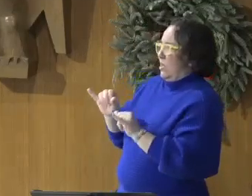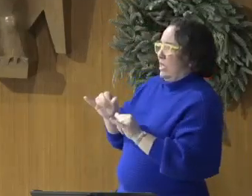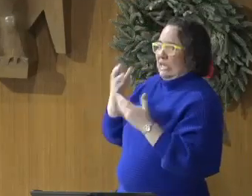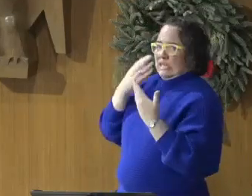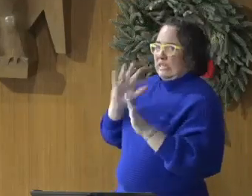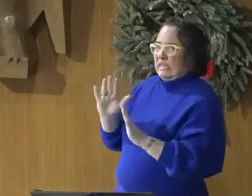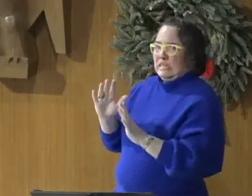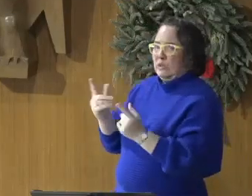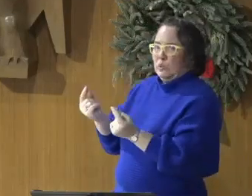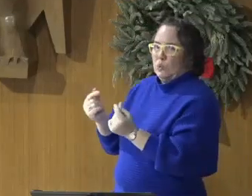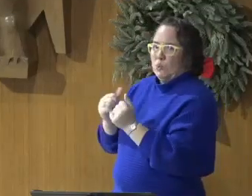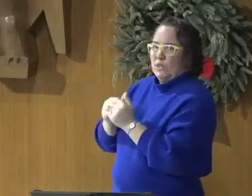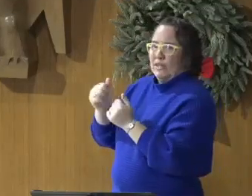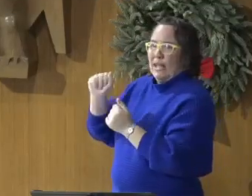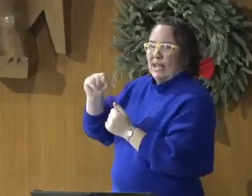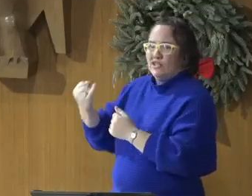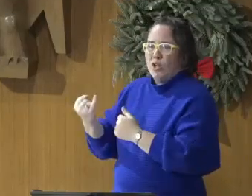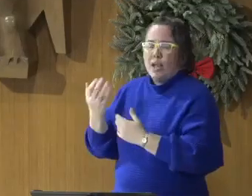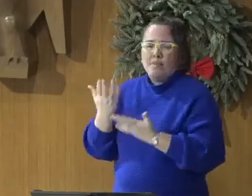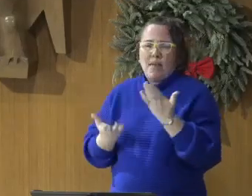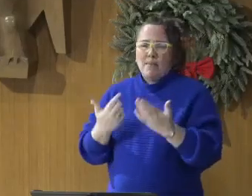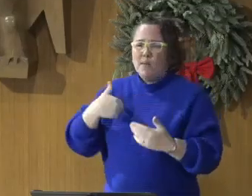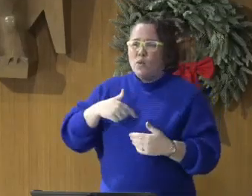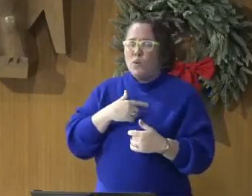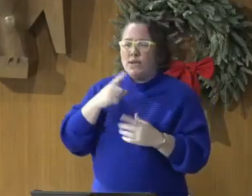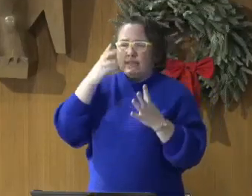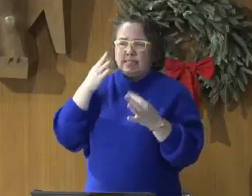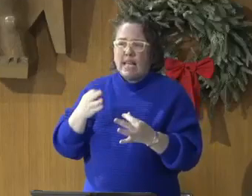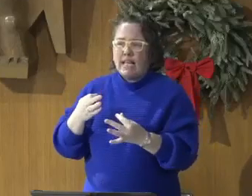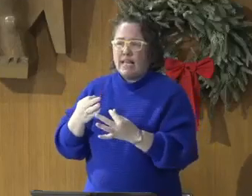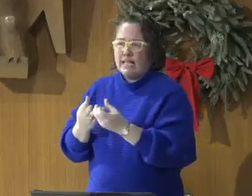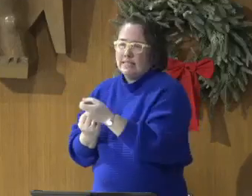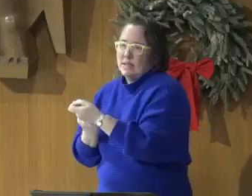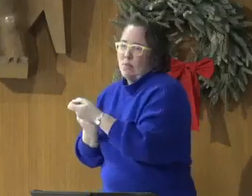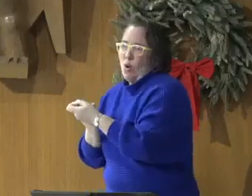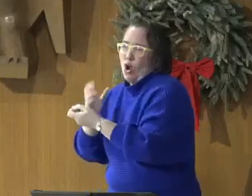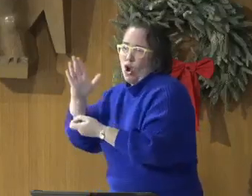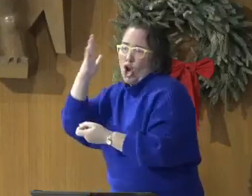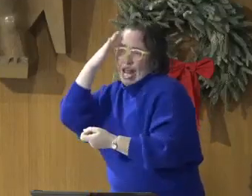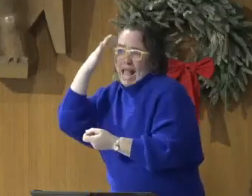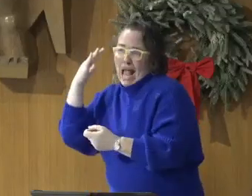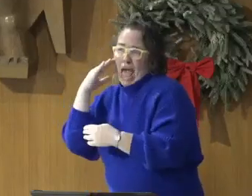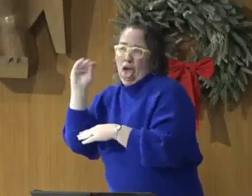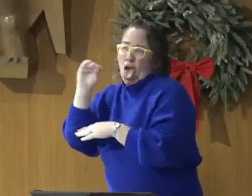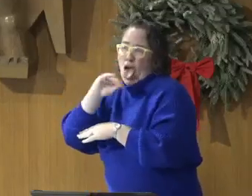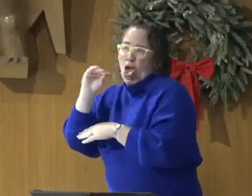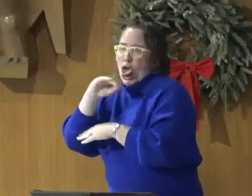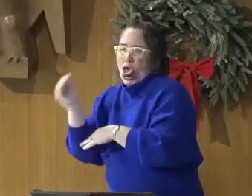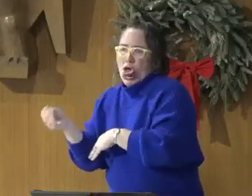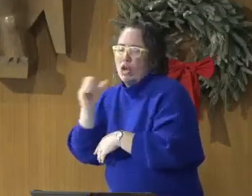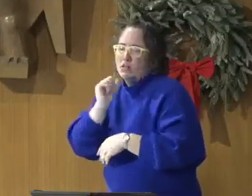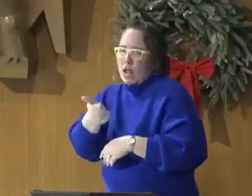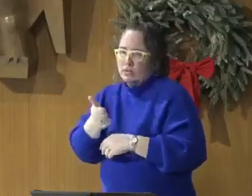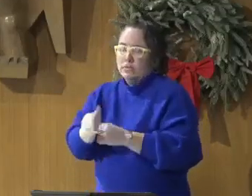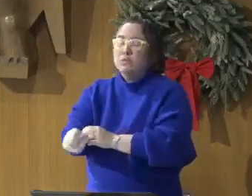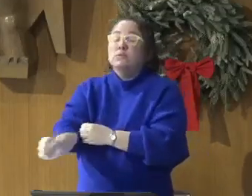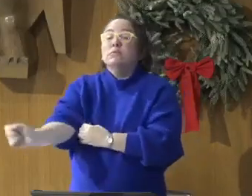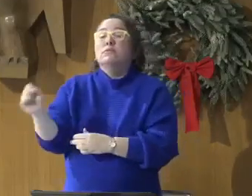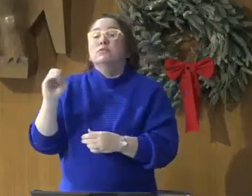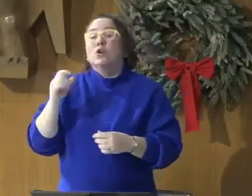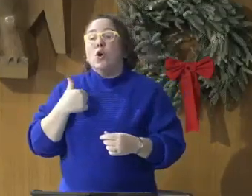little AJ, except maybe that we needed to support her precious little head. So we showed up,